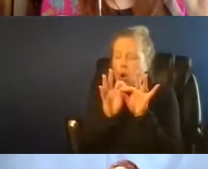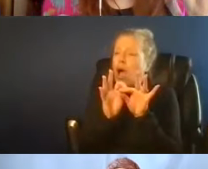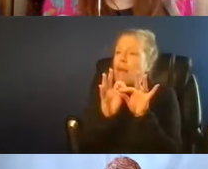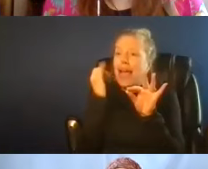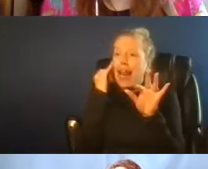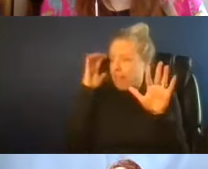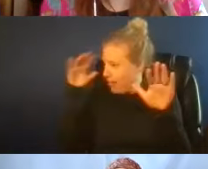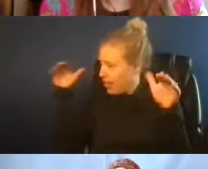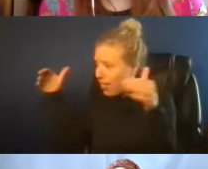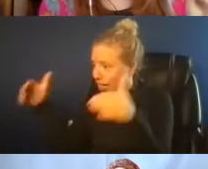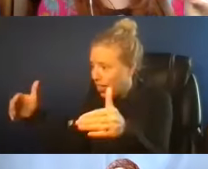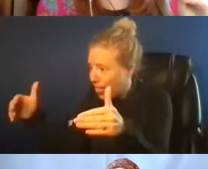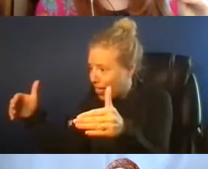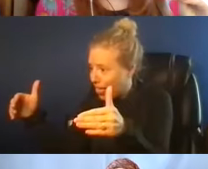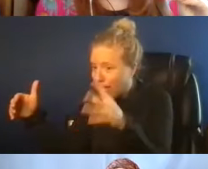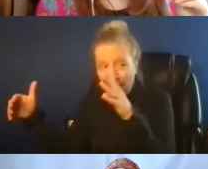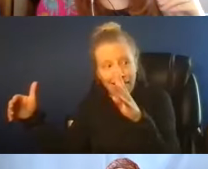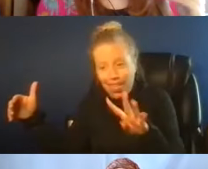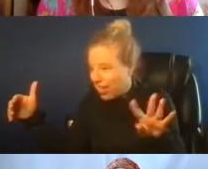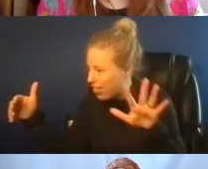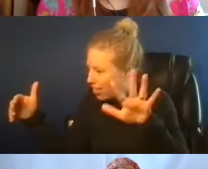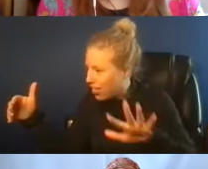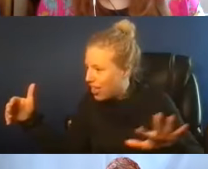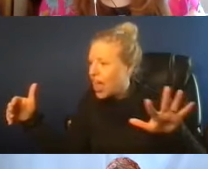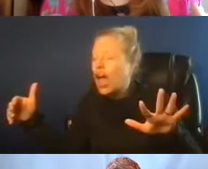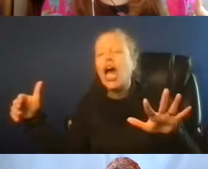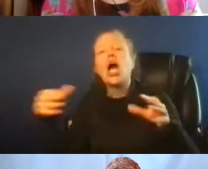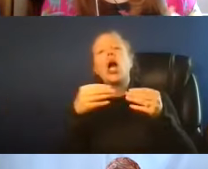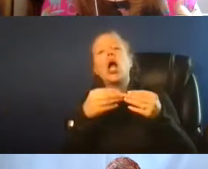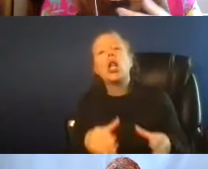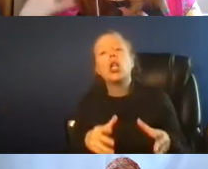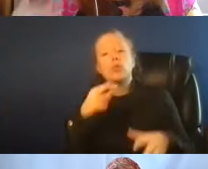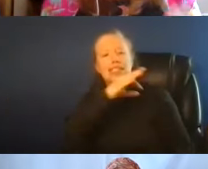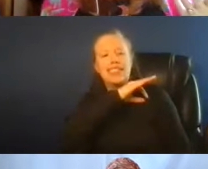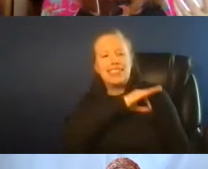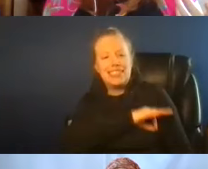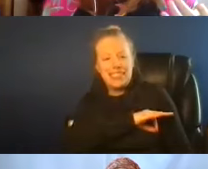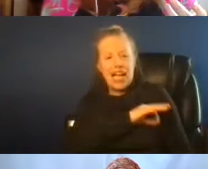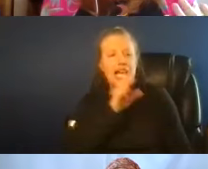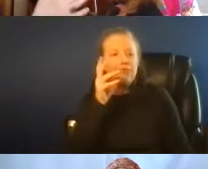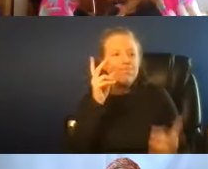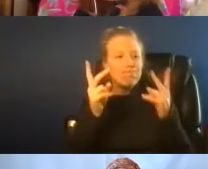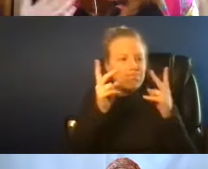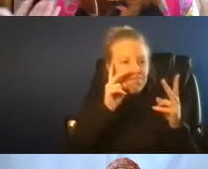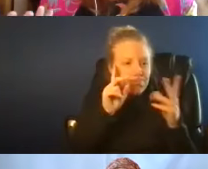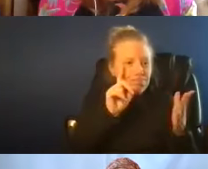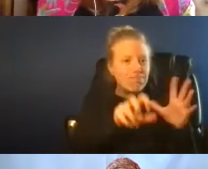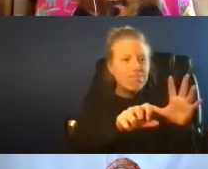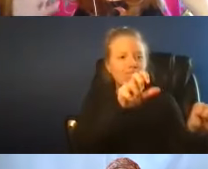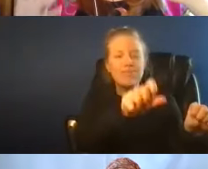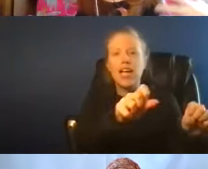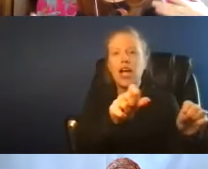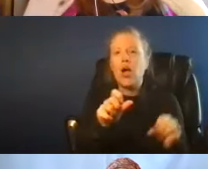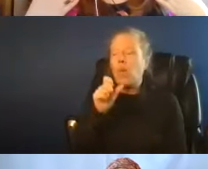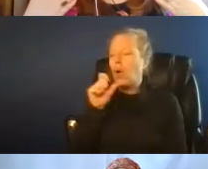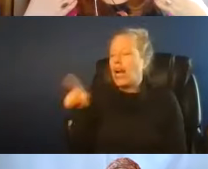focus too much on this part, we lose sight of the fact that we're more than meat bags,